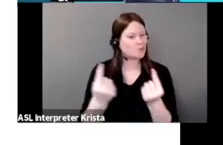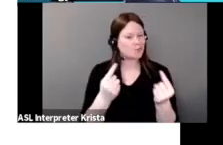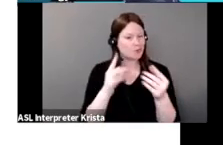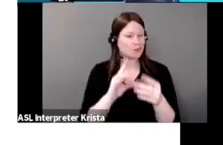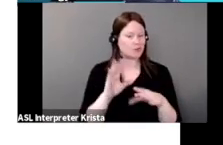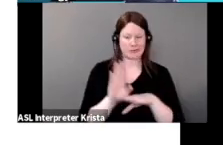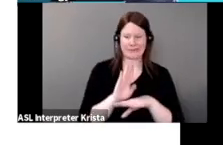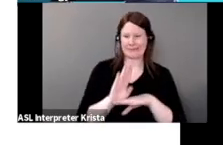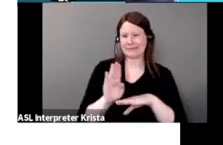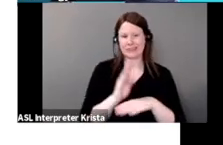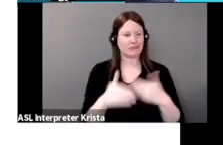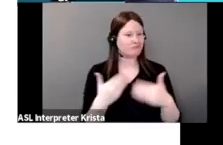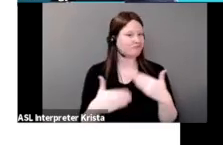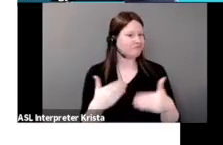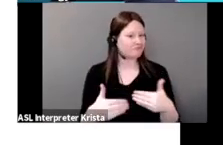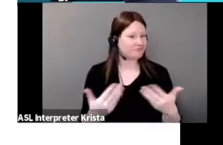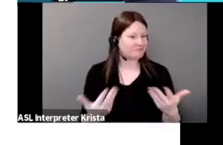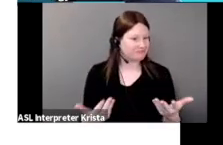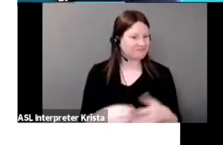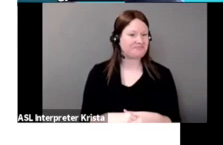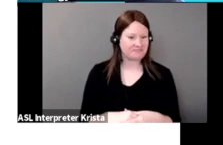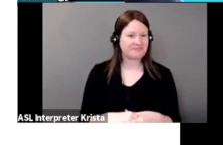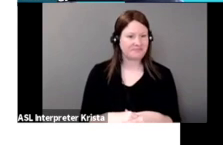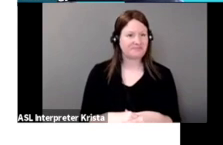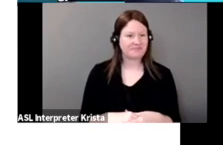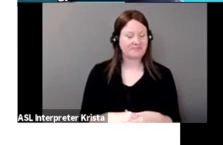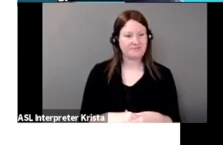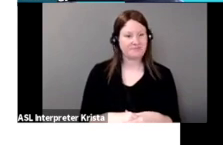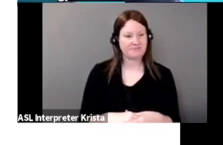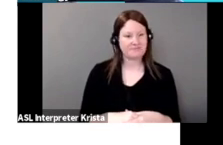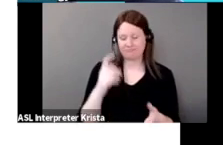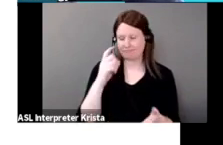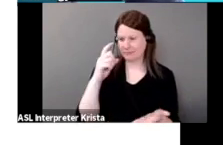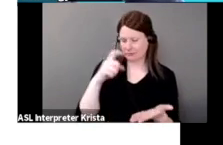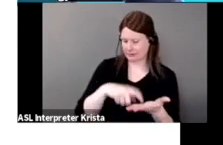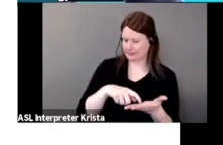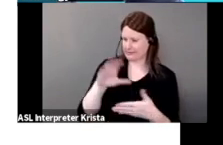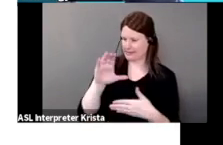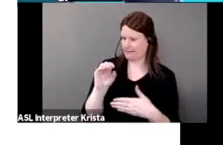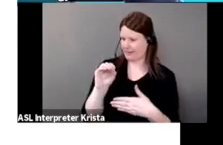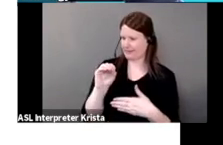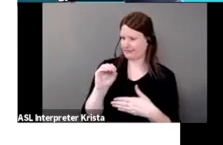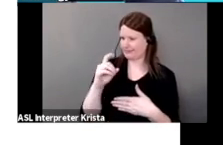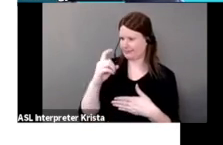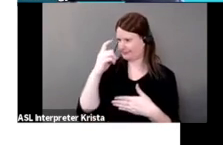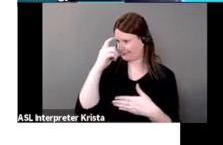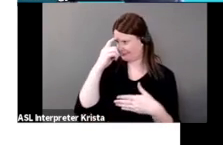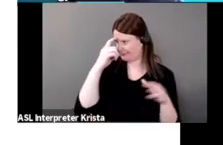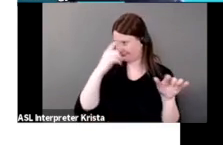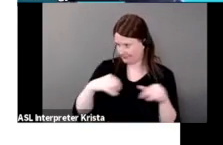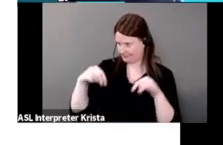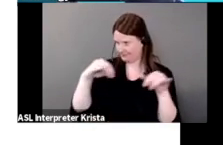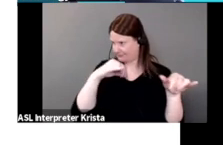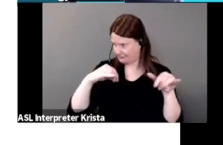So it's a recognition of the mind share built by your company. And it's essentially a product